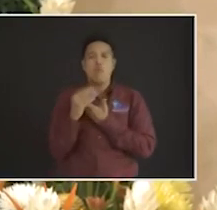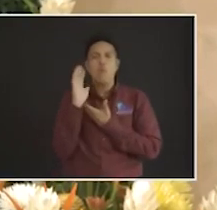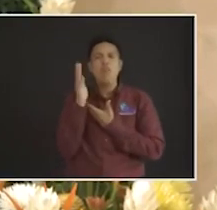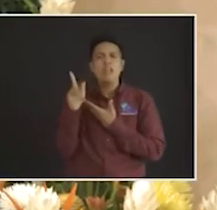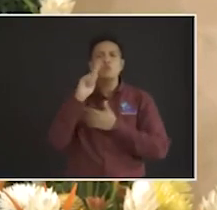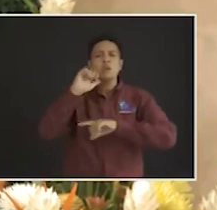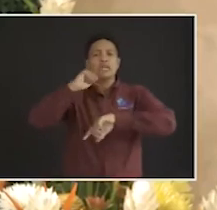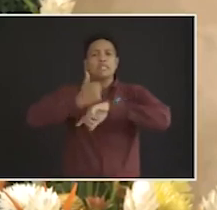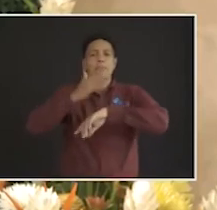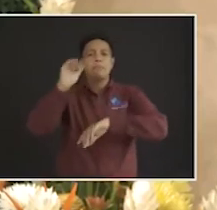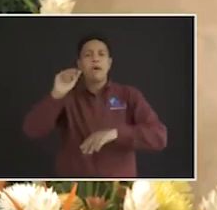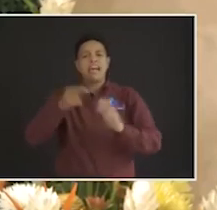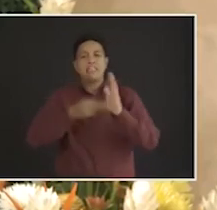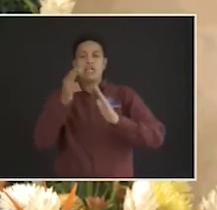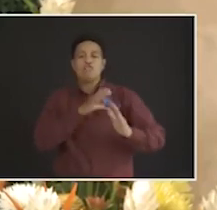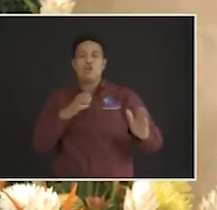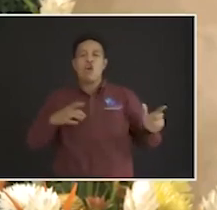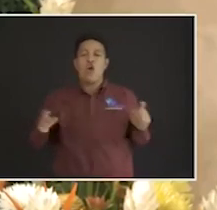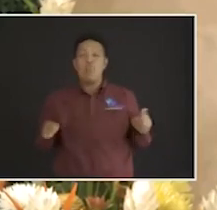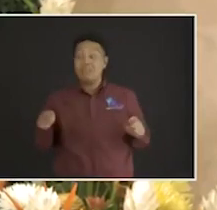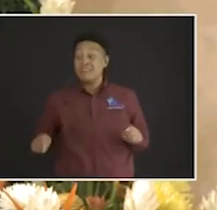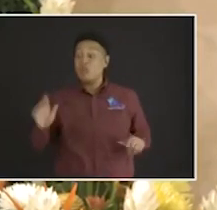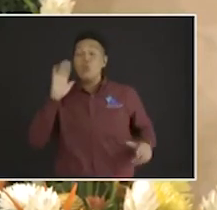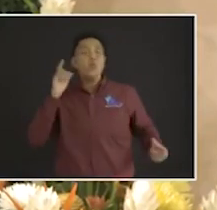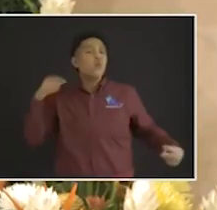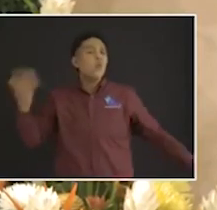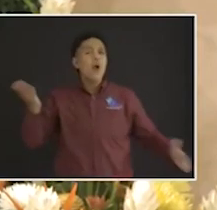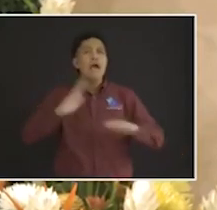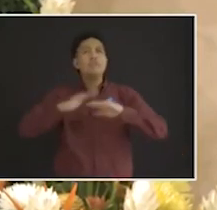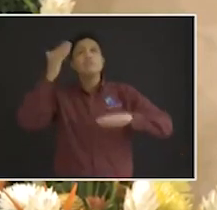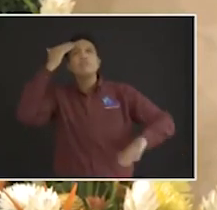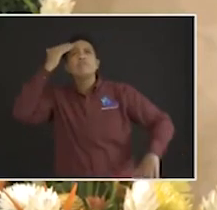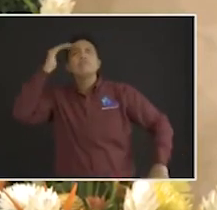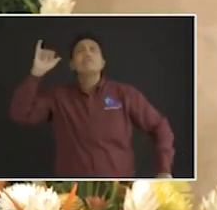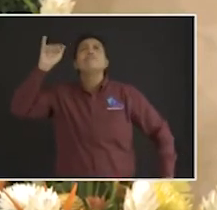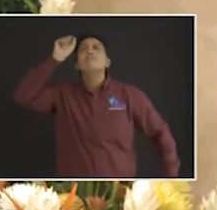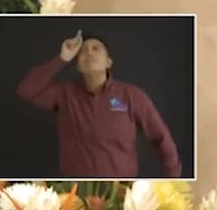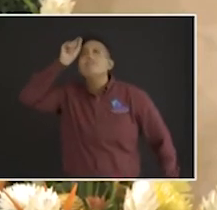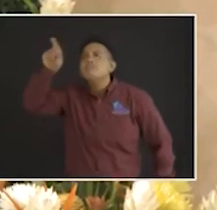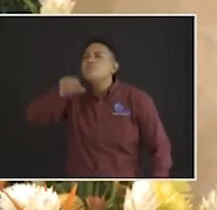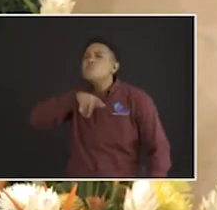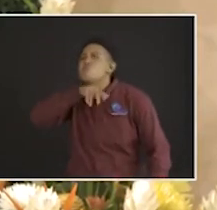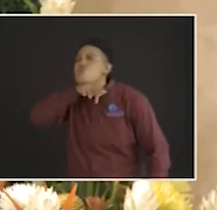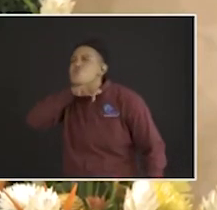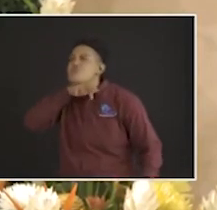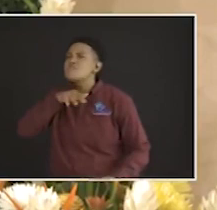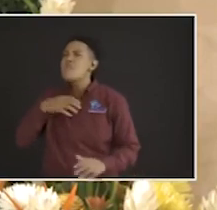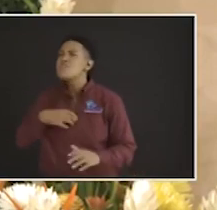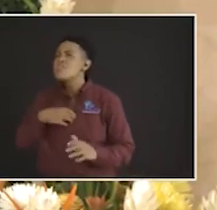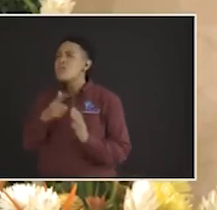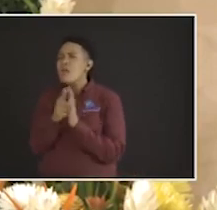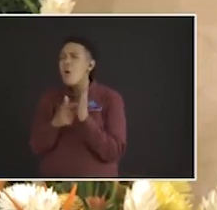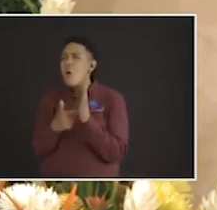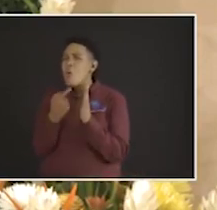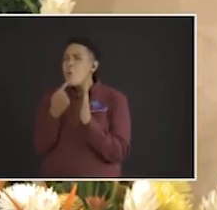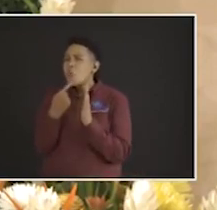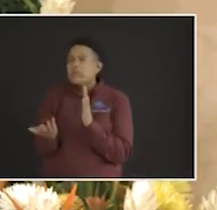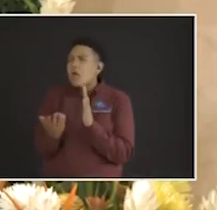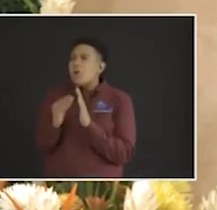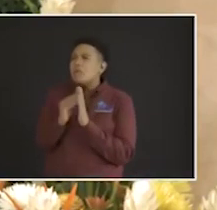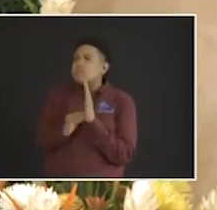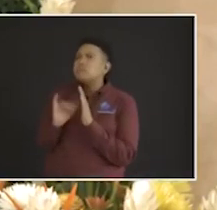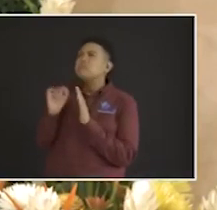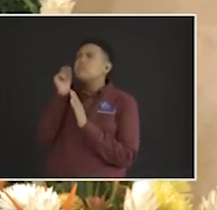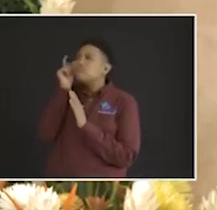the Integrity Commission. This to increase their awareness and understanding of the anti-corruption legislative framework, not just